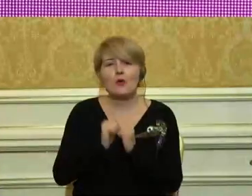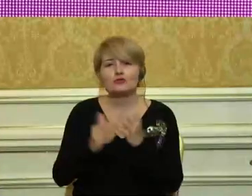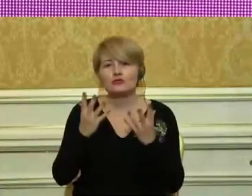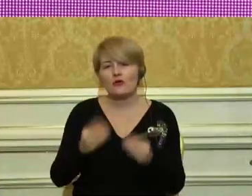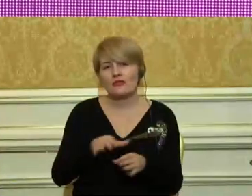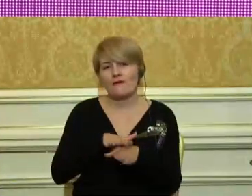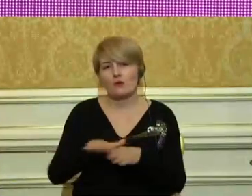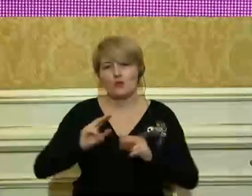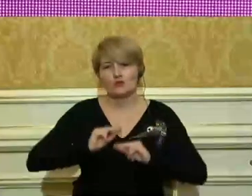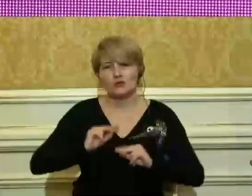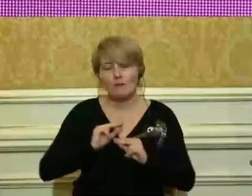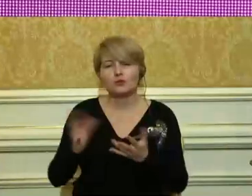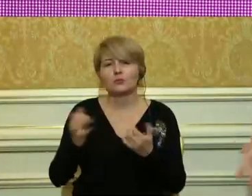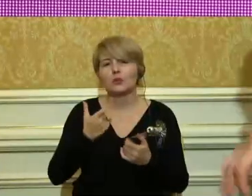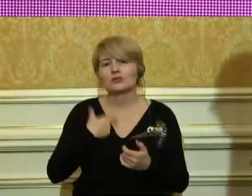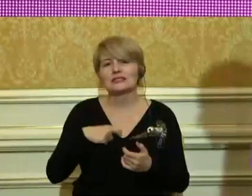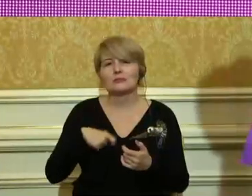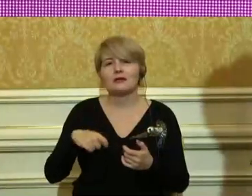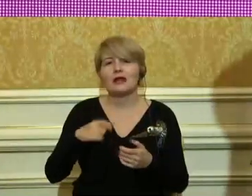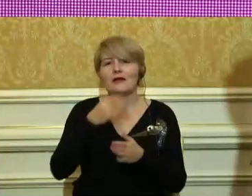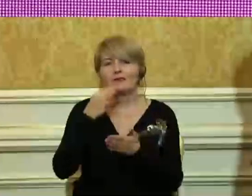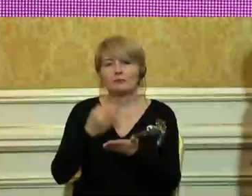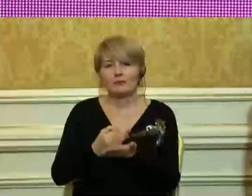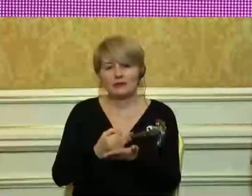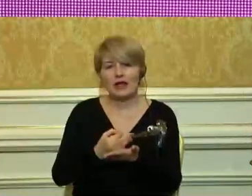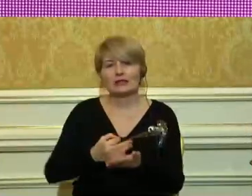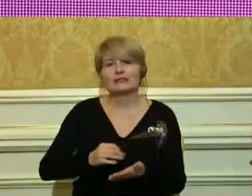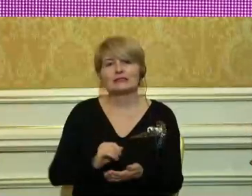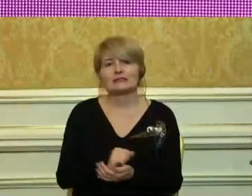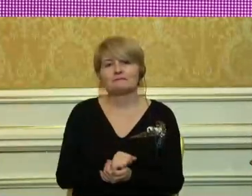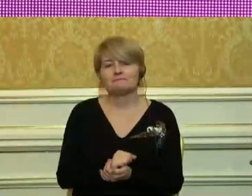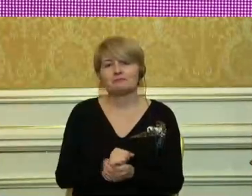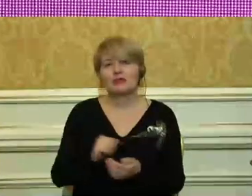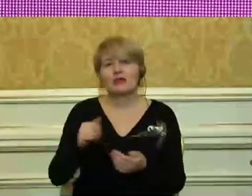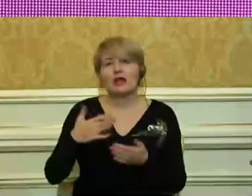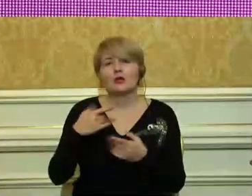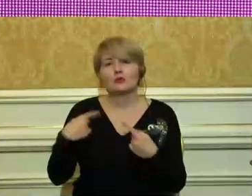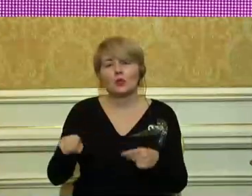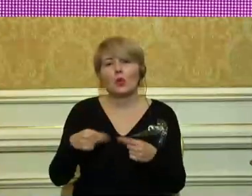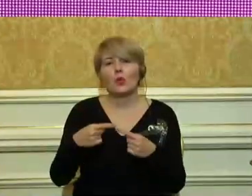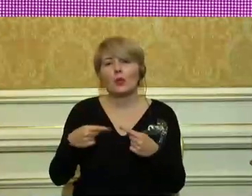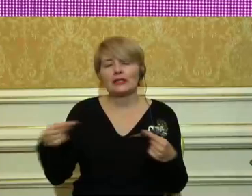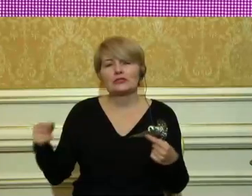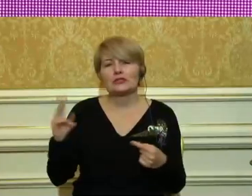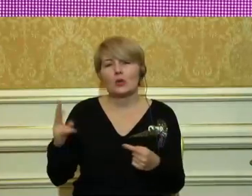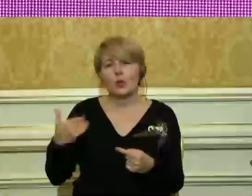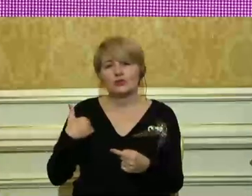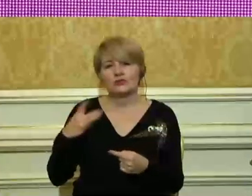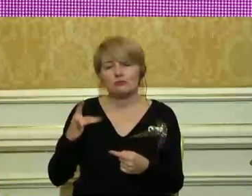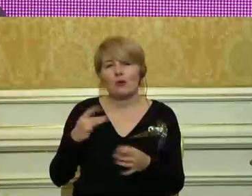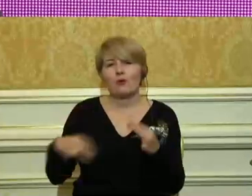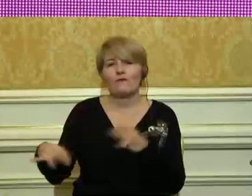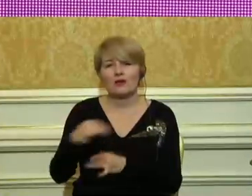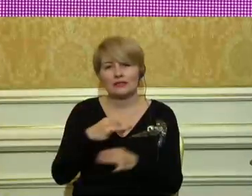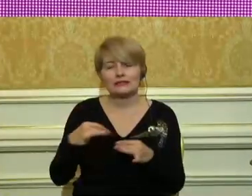So they are doing the routine work. They are responsible for every implementations of the projects. And other thing I would like to